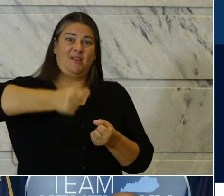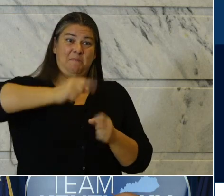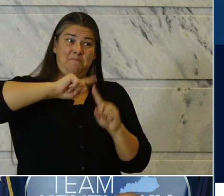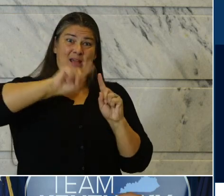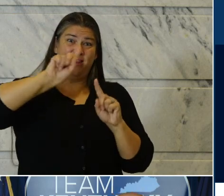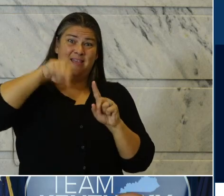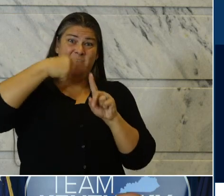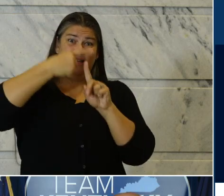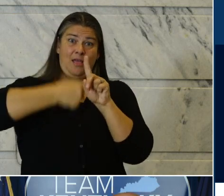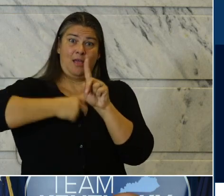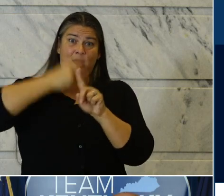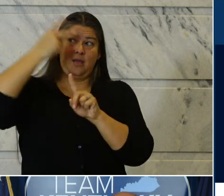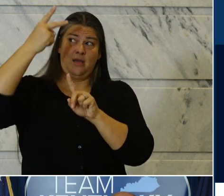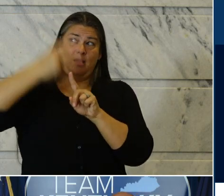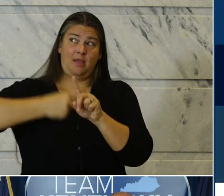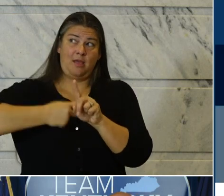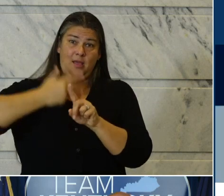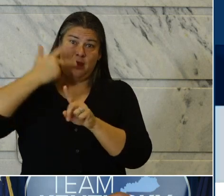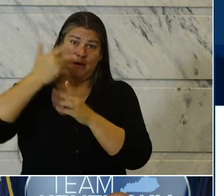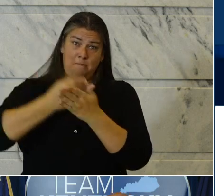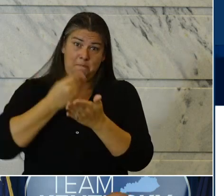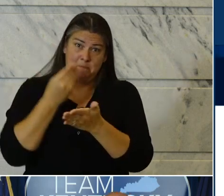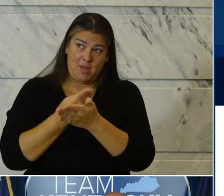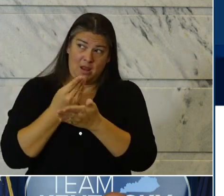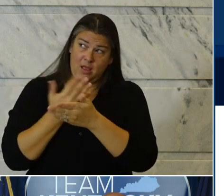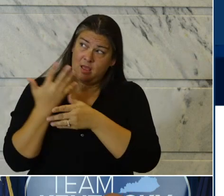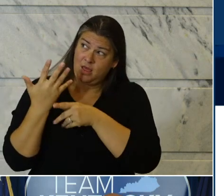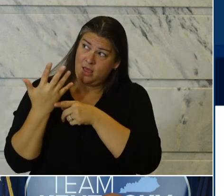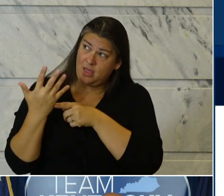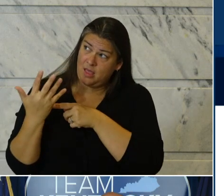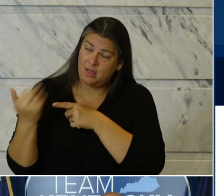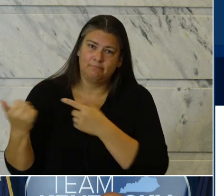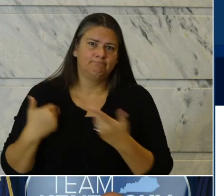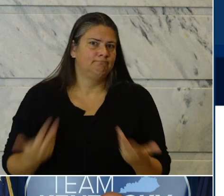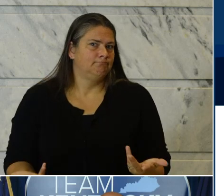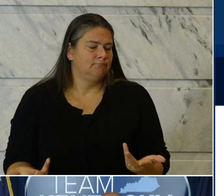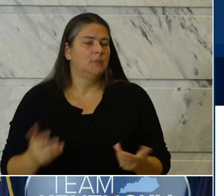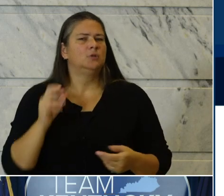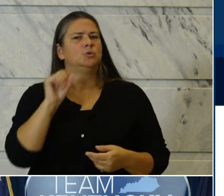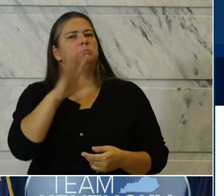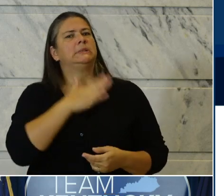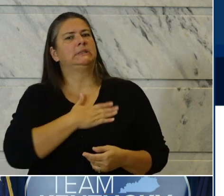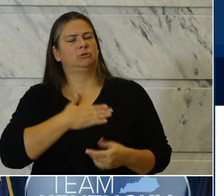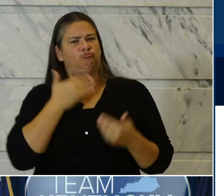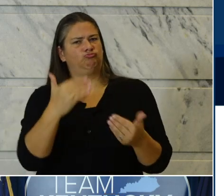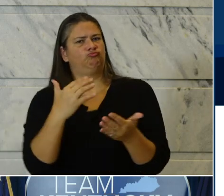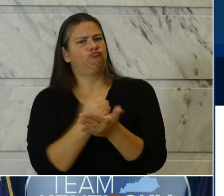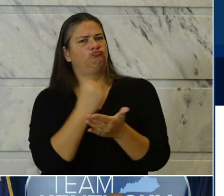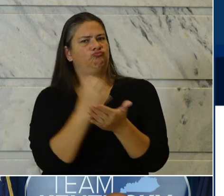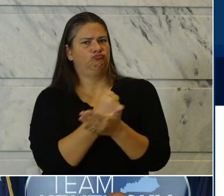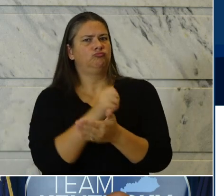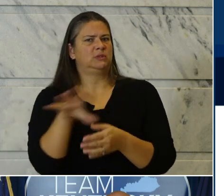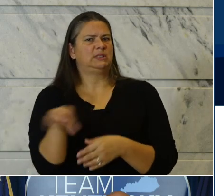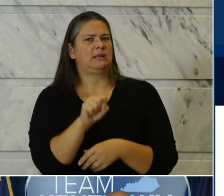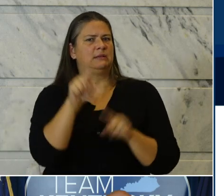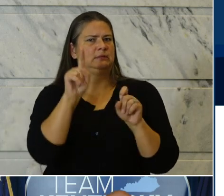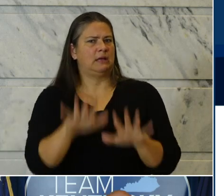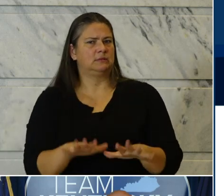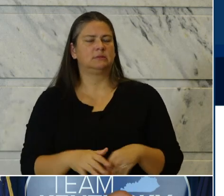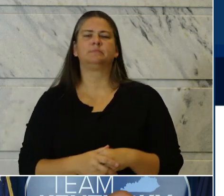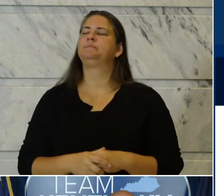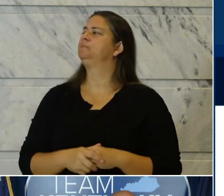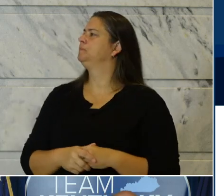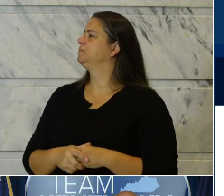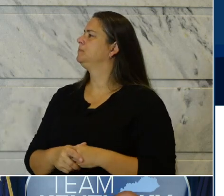to sustain this as we have the resource to do it. So please take advantage of these things. This is within our ability to